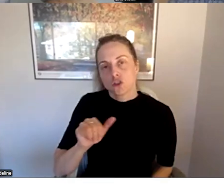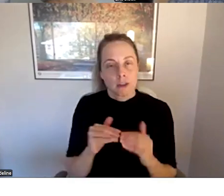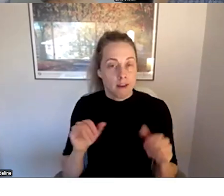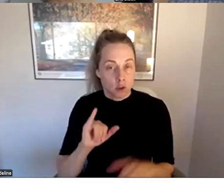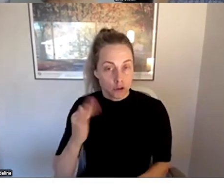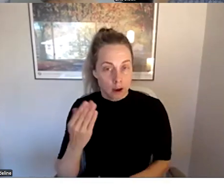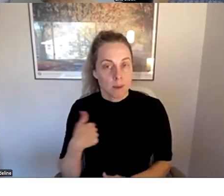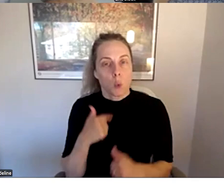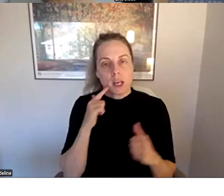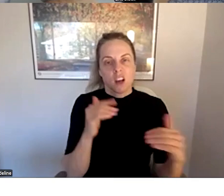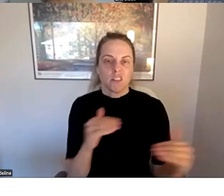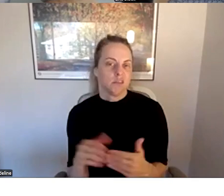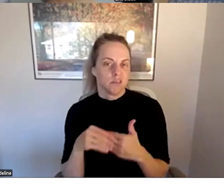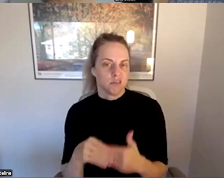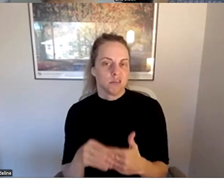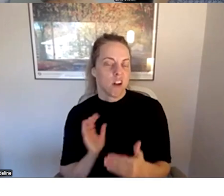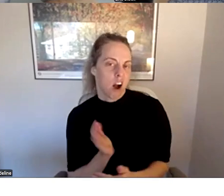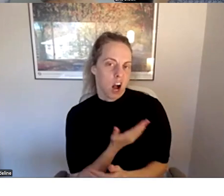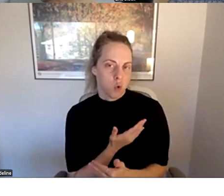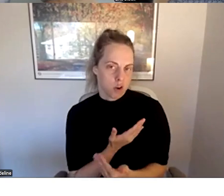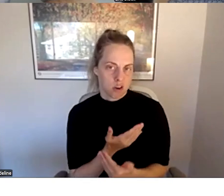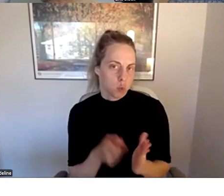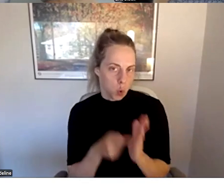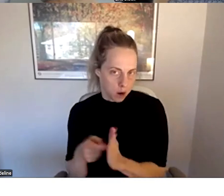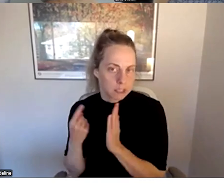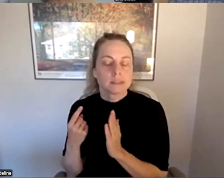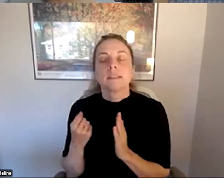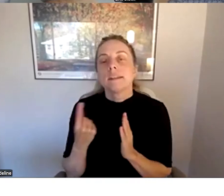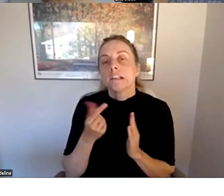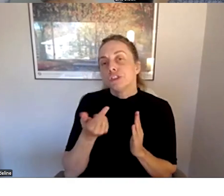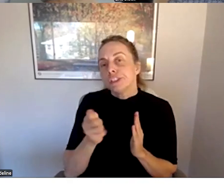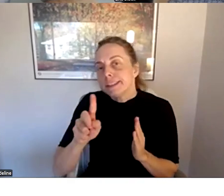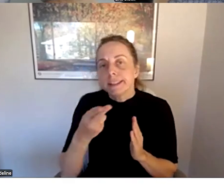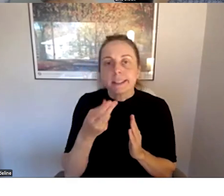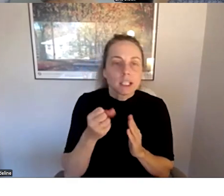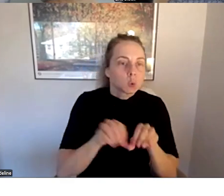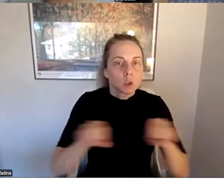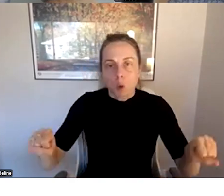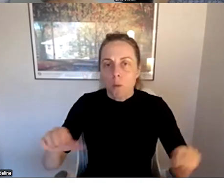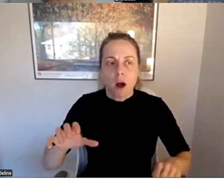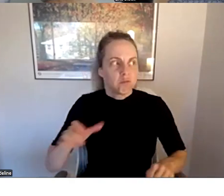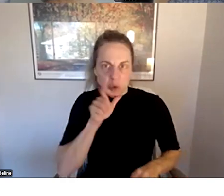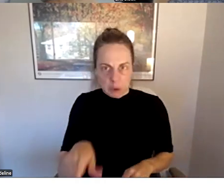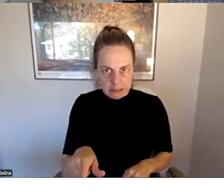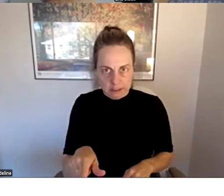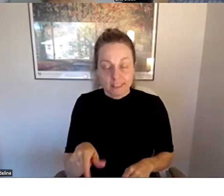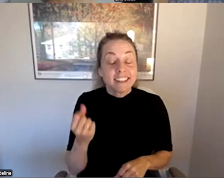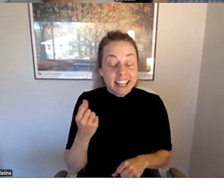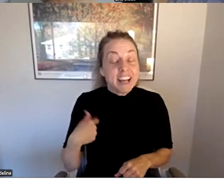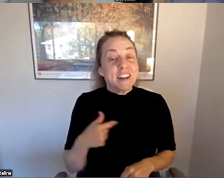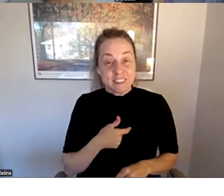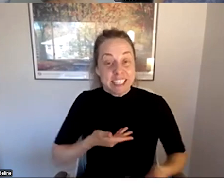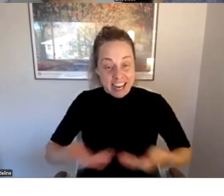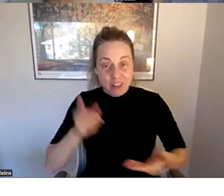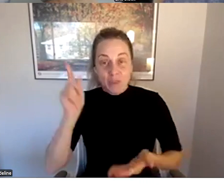or high school diploma. And as a result, when you onboard 1,000 people, like all sorts of individuals, like all of a sudden